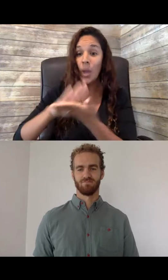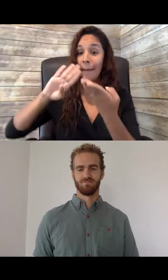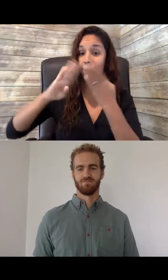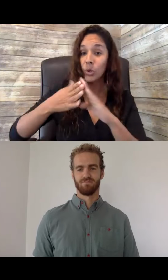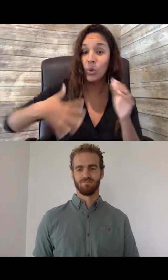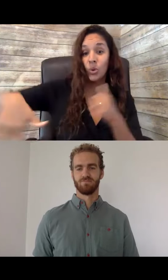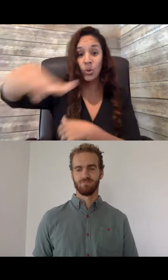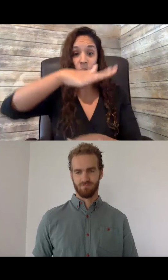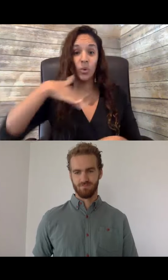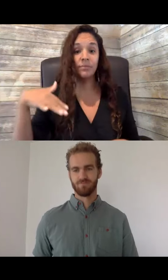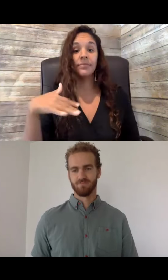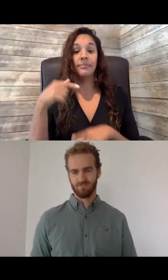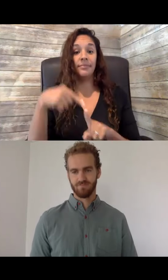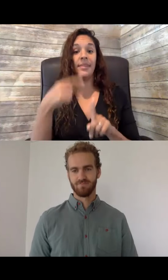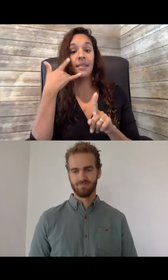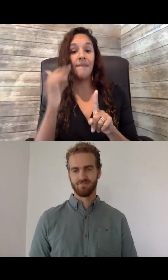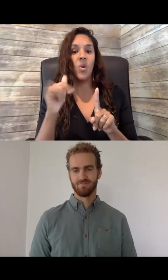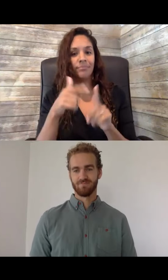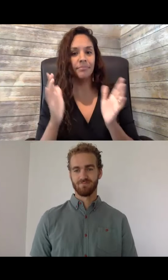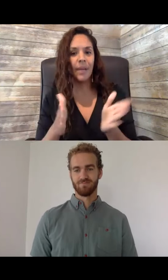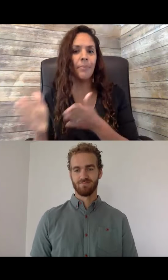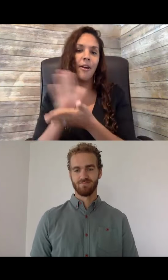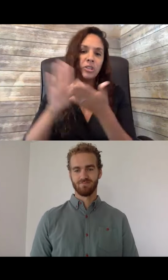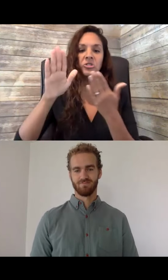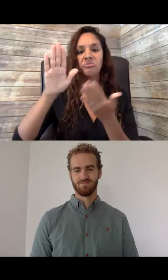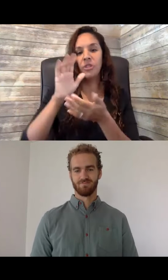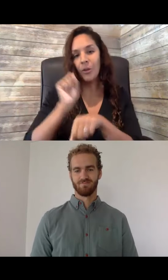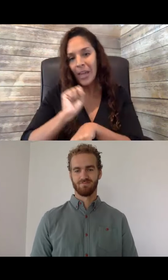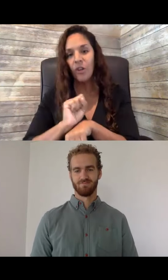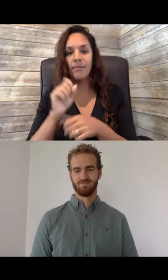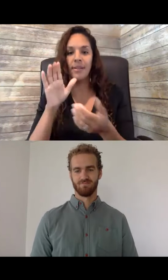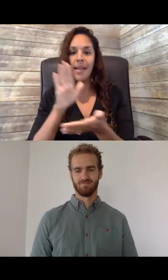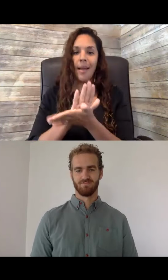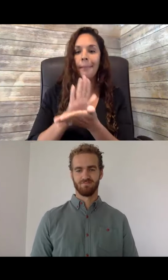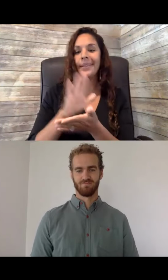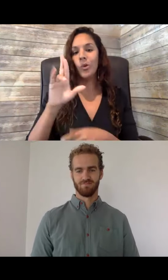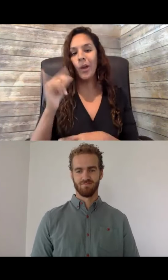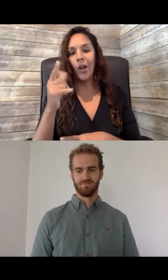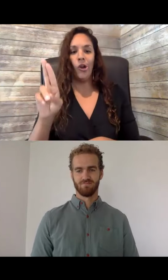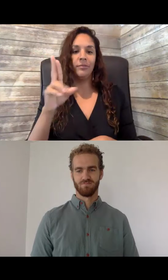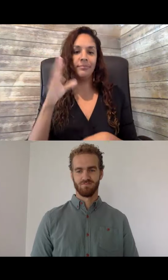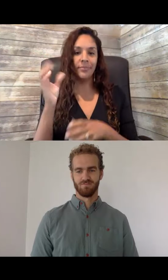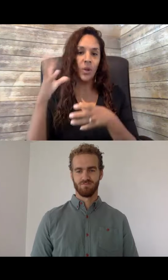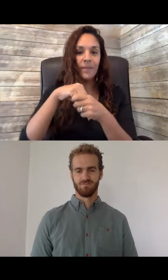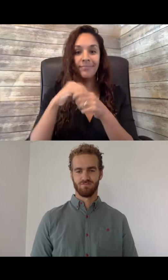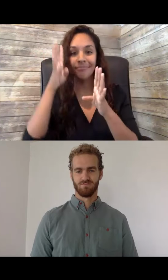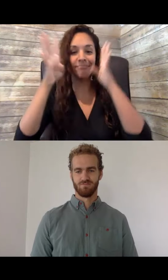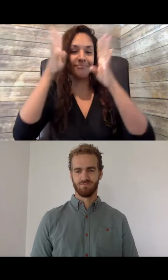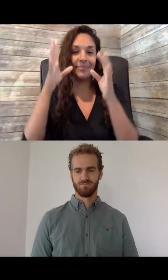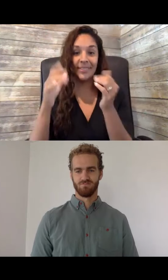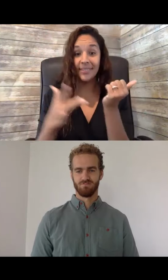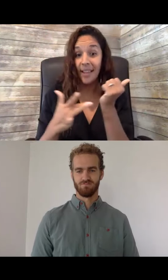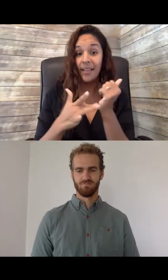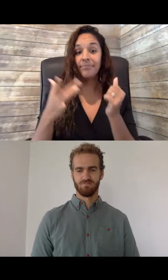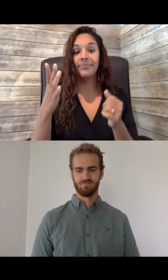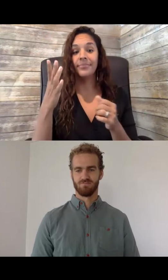is uplifted. In collaboration with families and school communities, Southern California students prepare for college and careers through academic